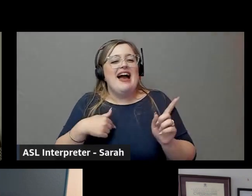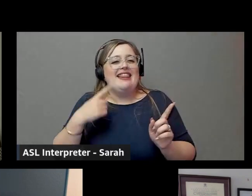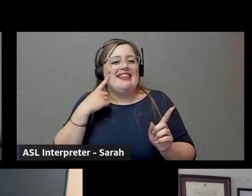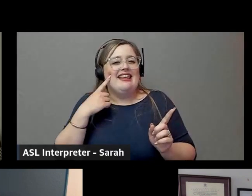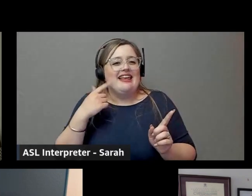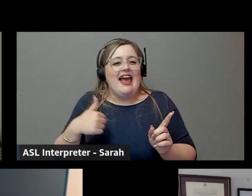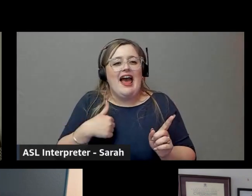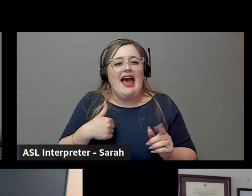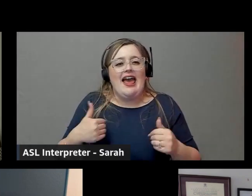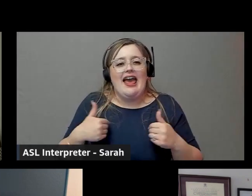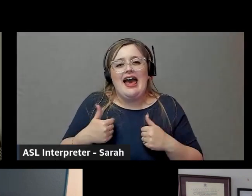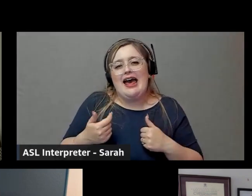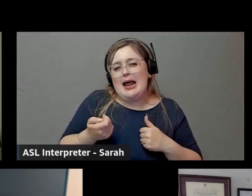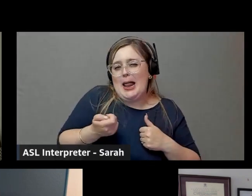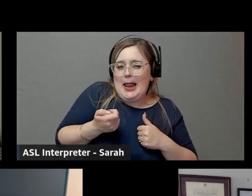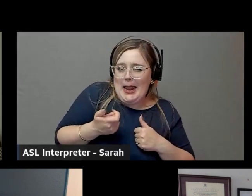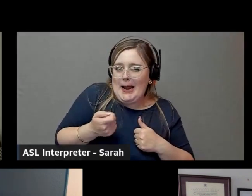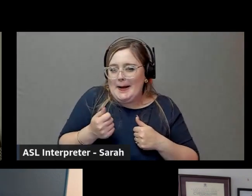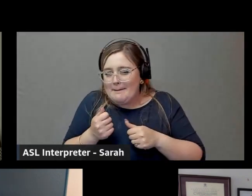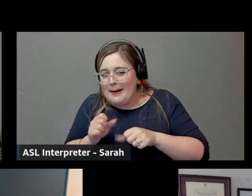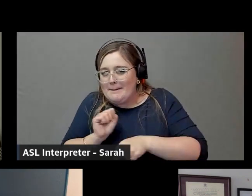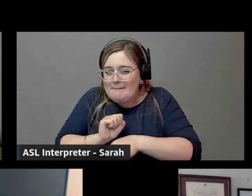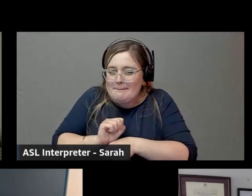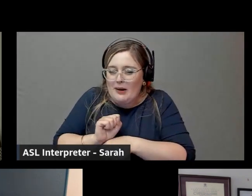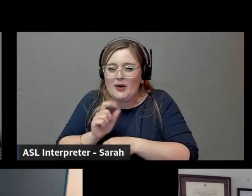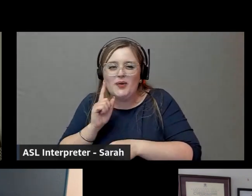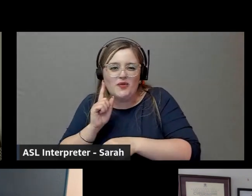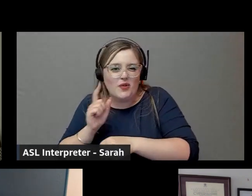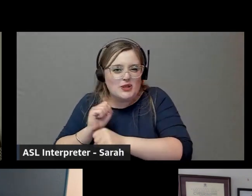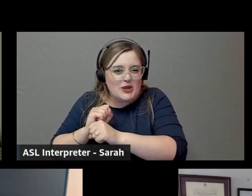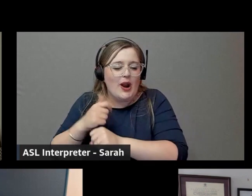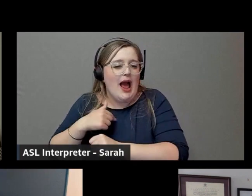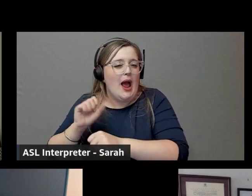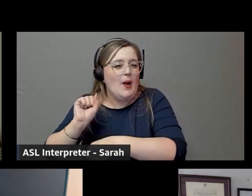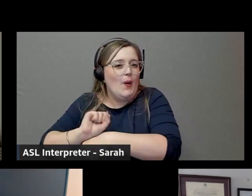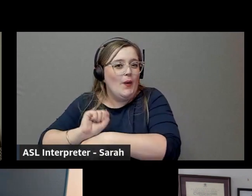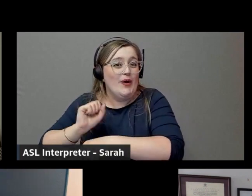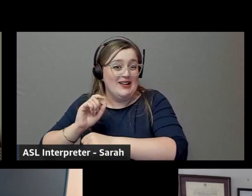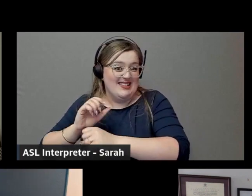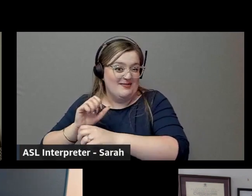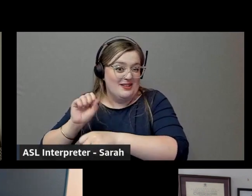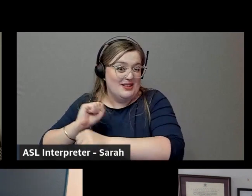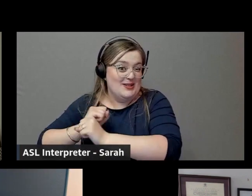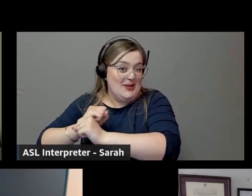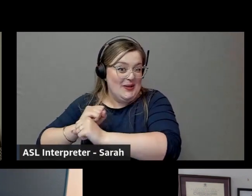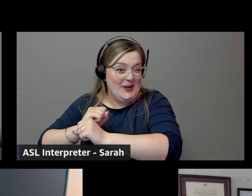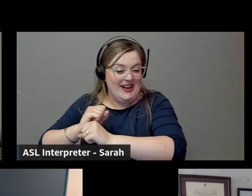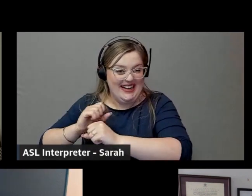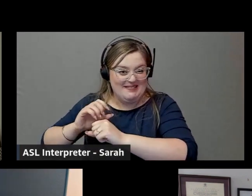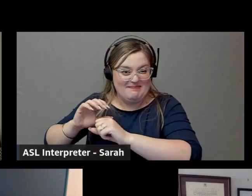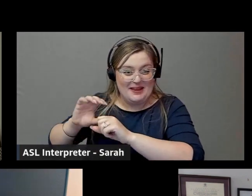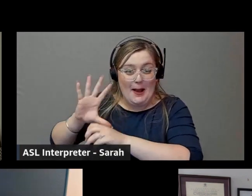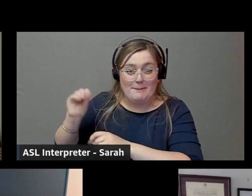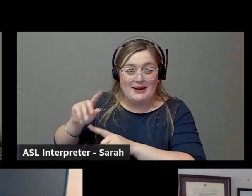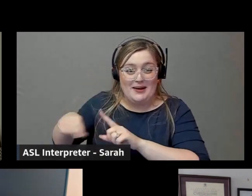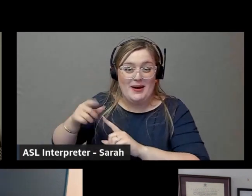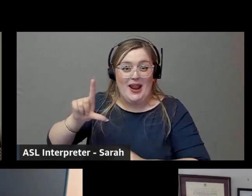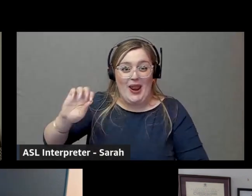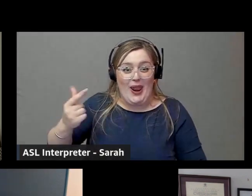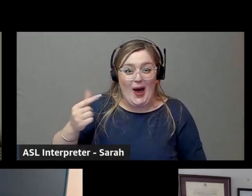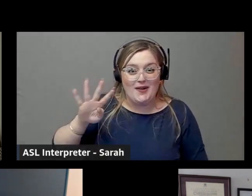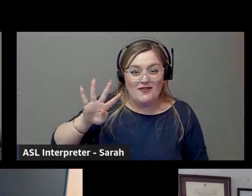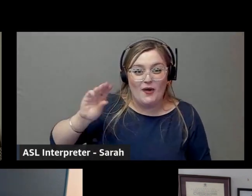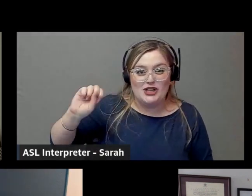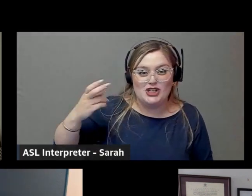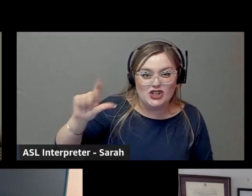had a little stint in security. I was actually working for a security company when Log4Shell happened and Log4j happened, and a lot of that fun